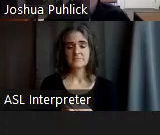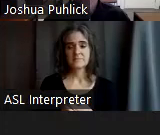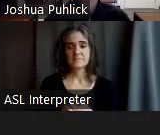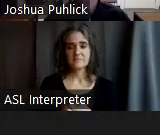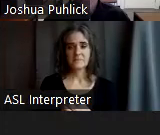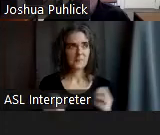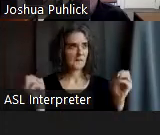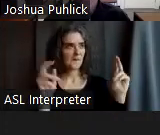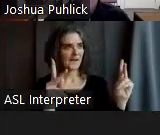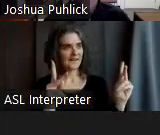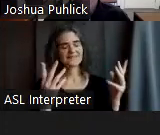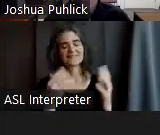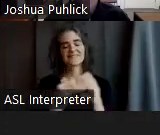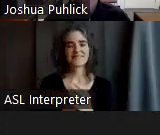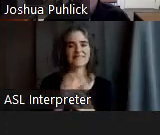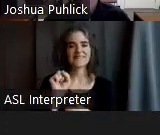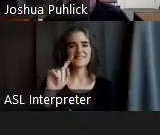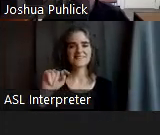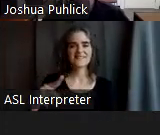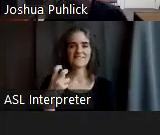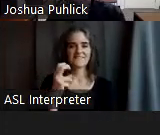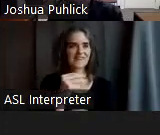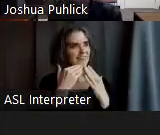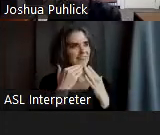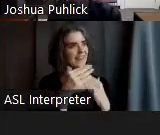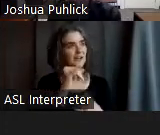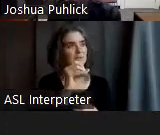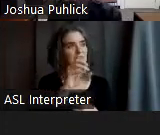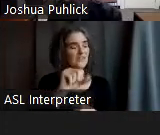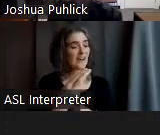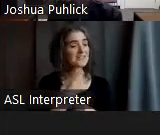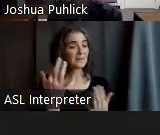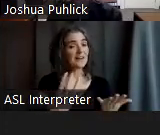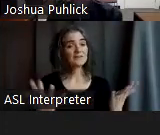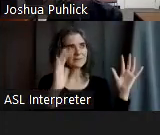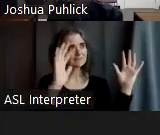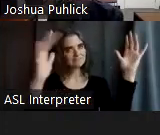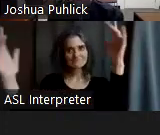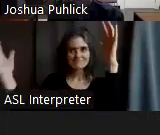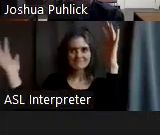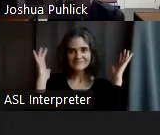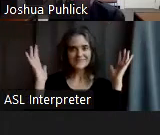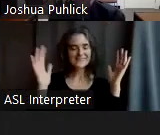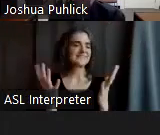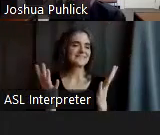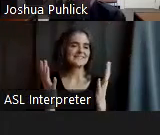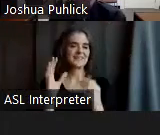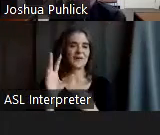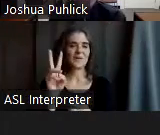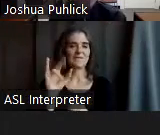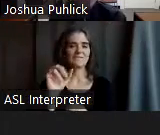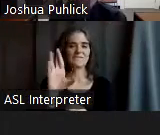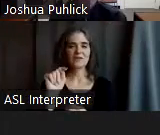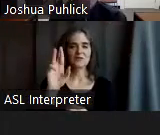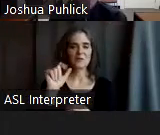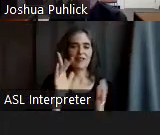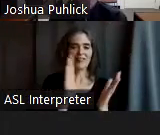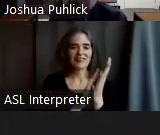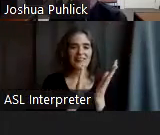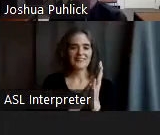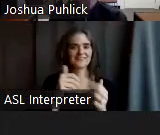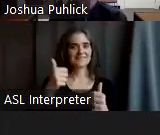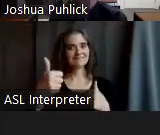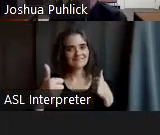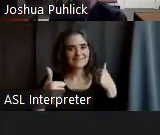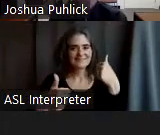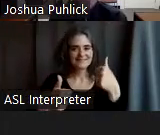Okay, well, thank you, Josh. Let's give everyone give Josh a virtual round of applause. Thank